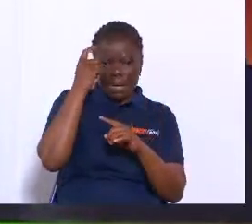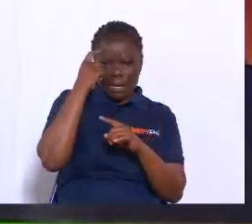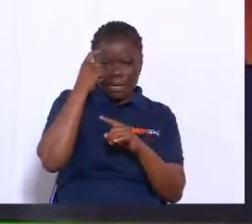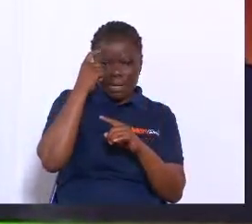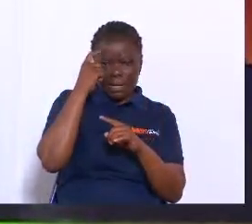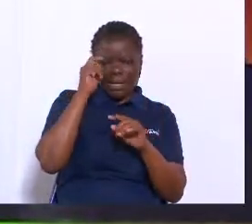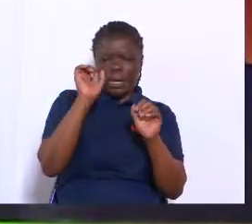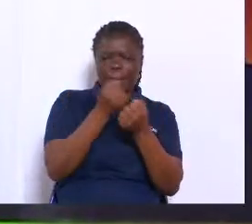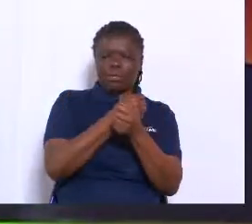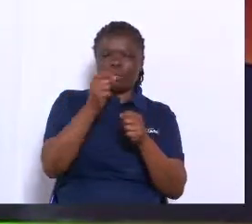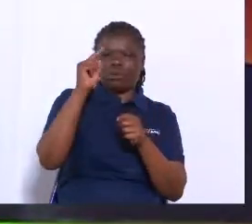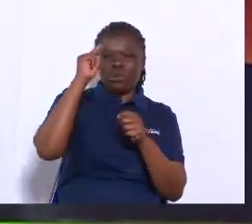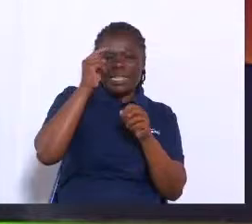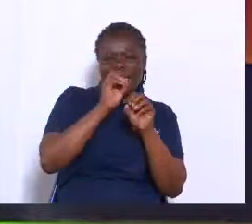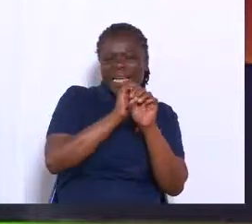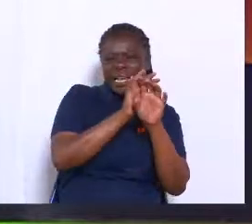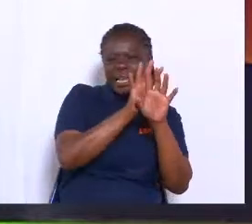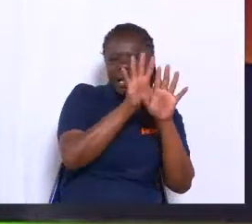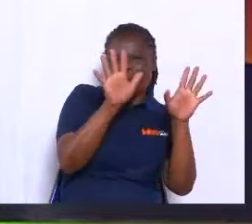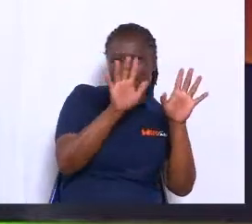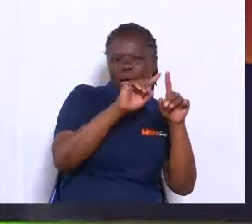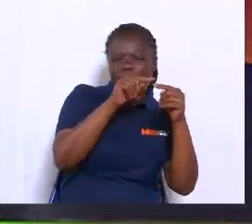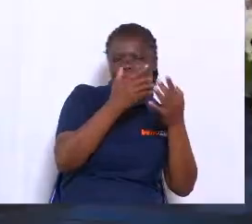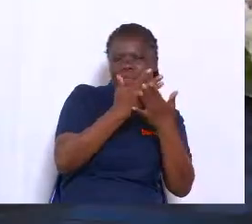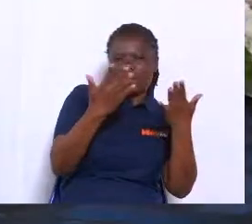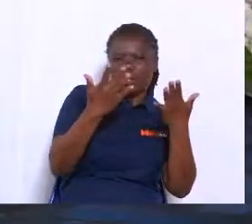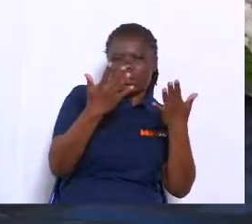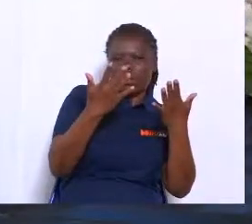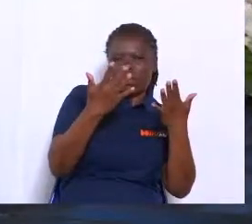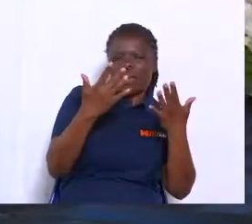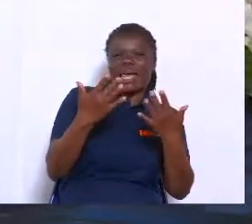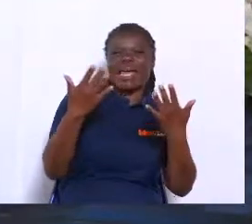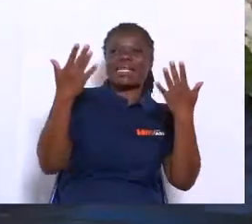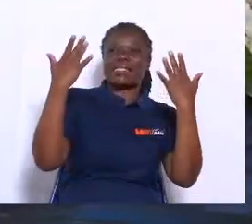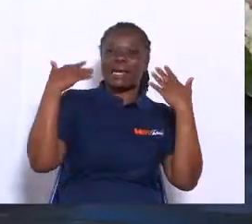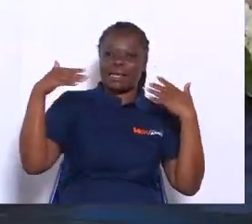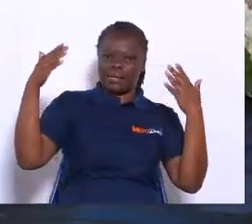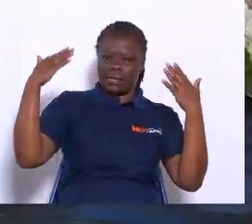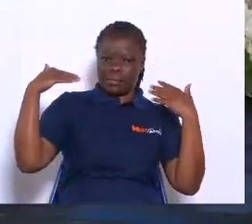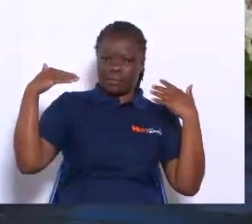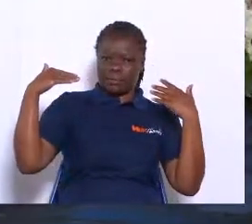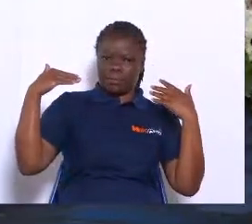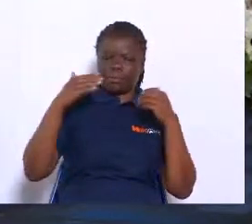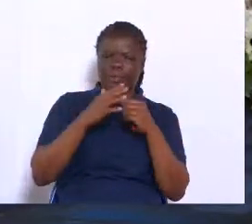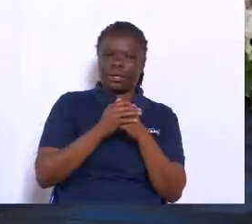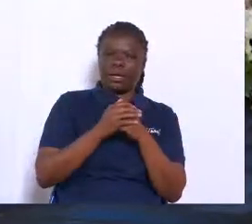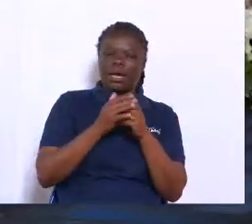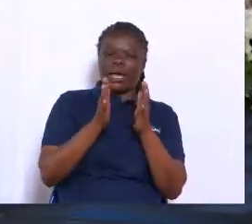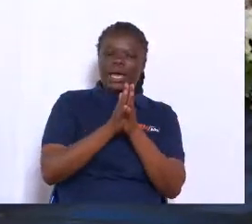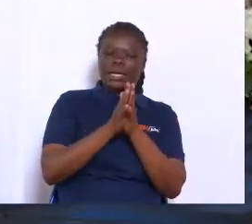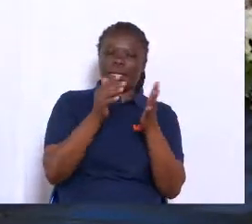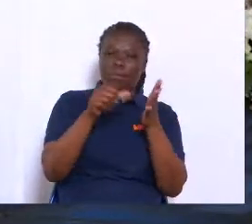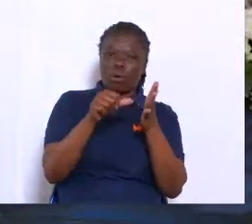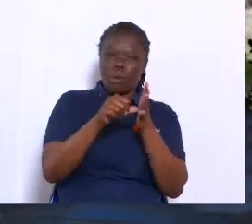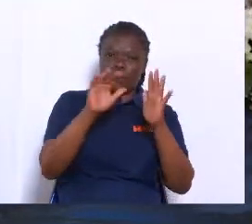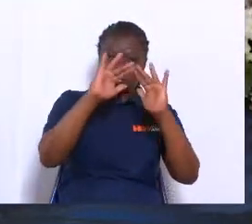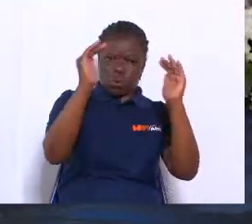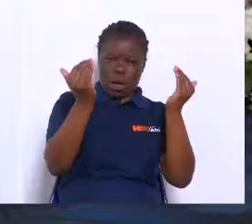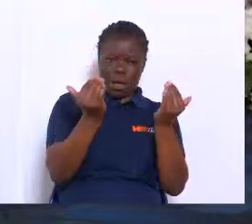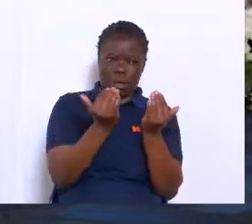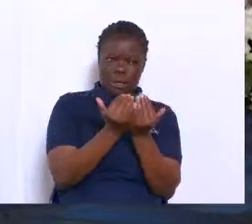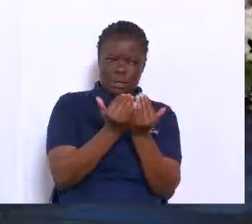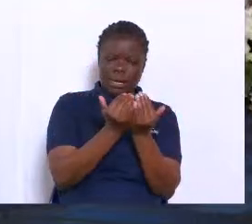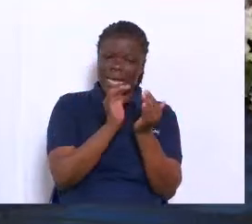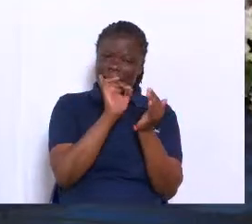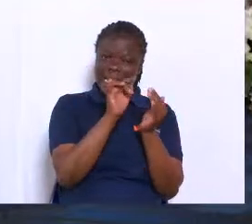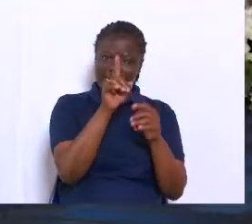you cannot think clearly about the things of eternity and the cares of this life. And that